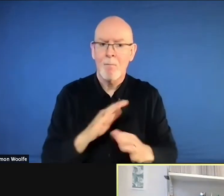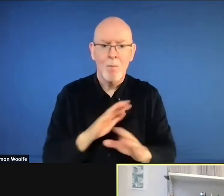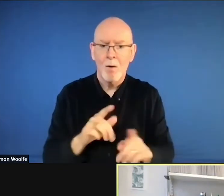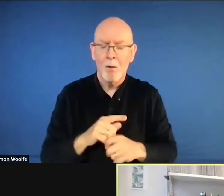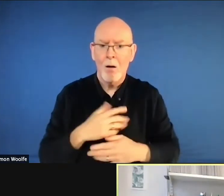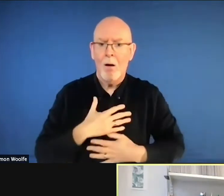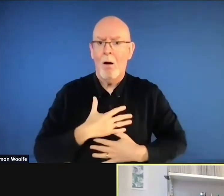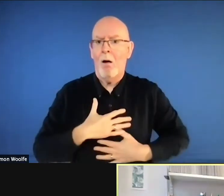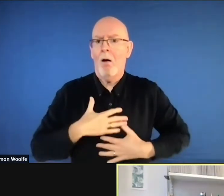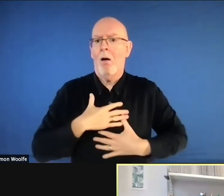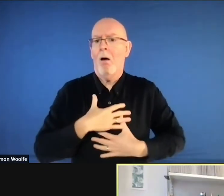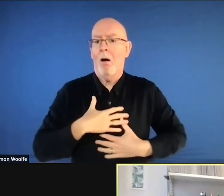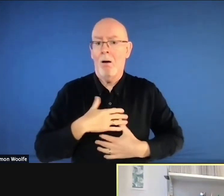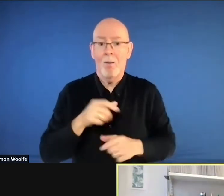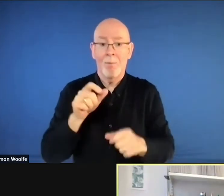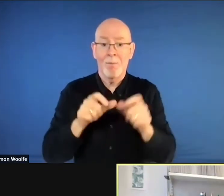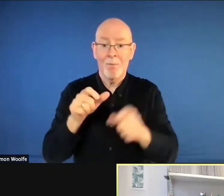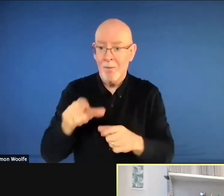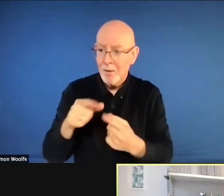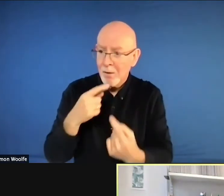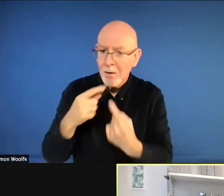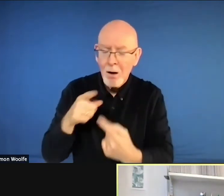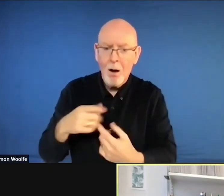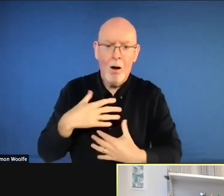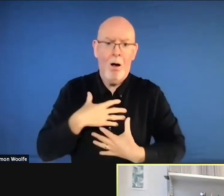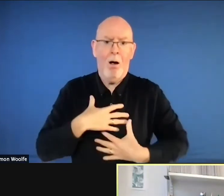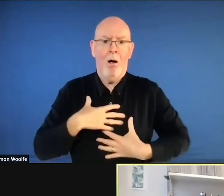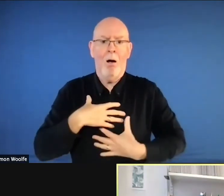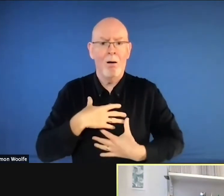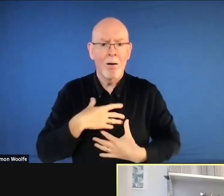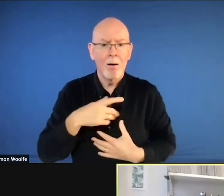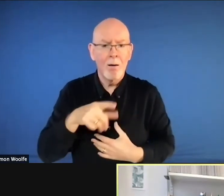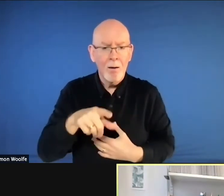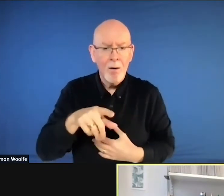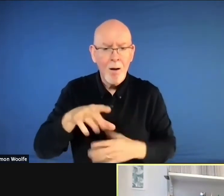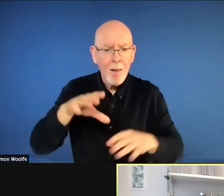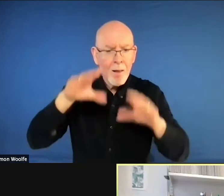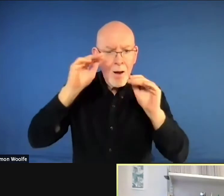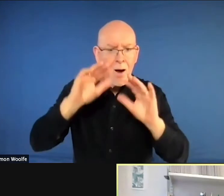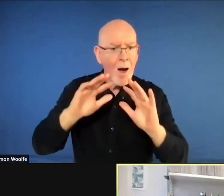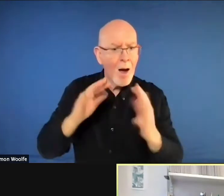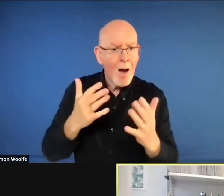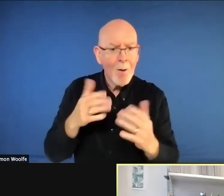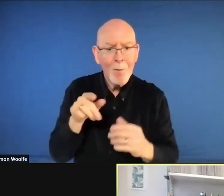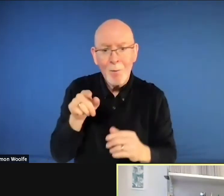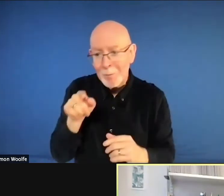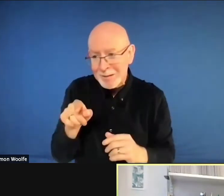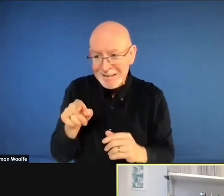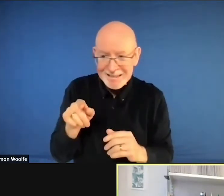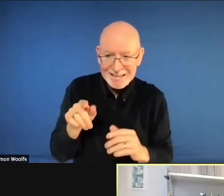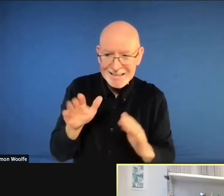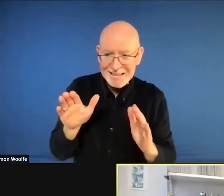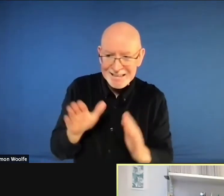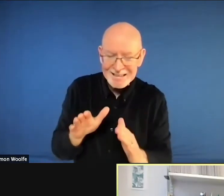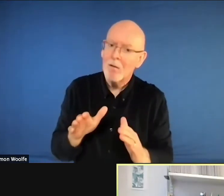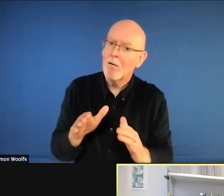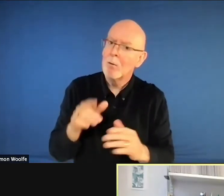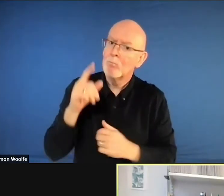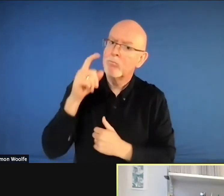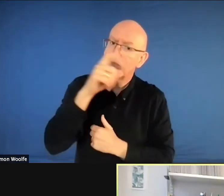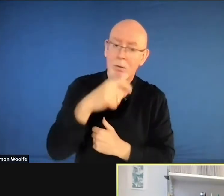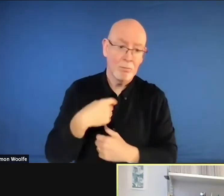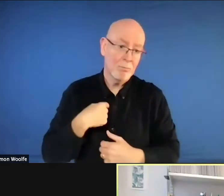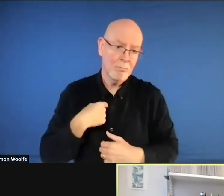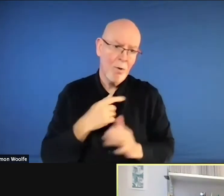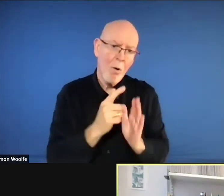this. There's now a range of training programs available on how to conduct ethical research.